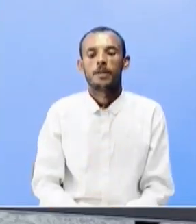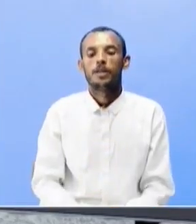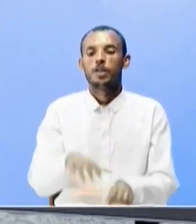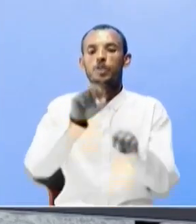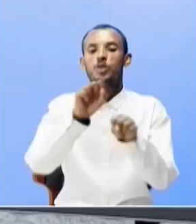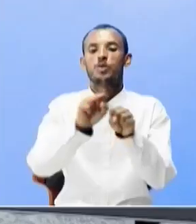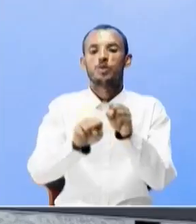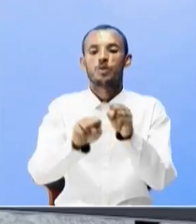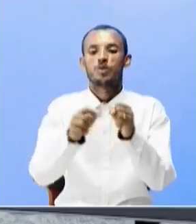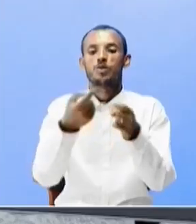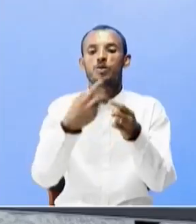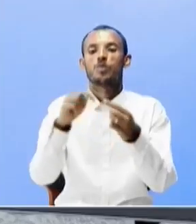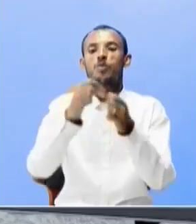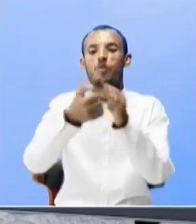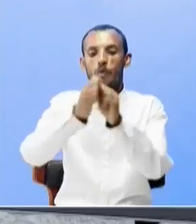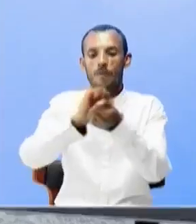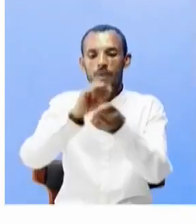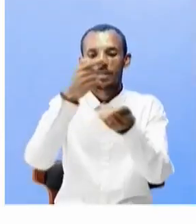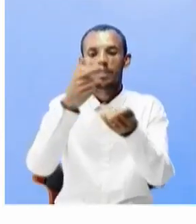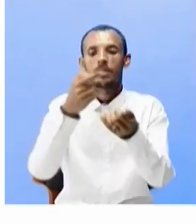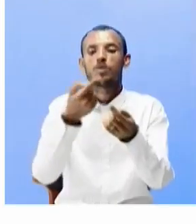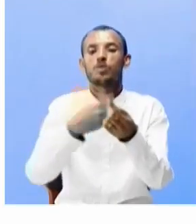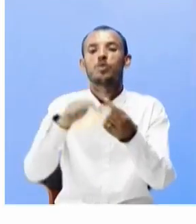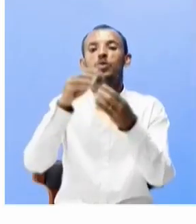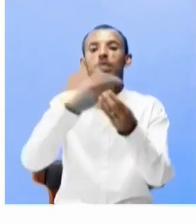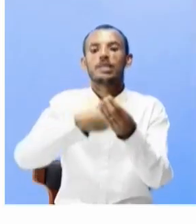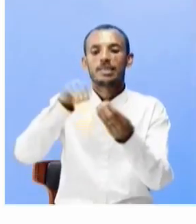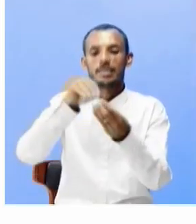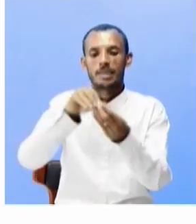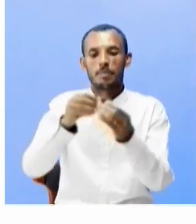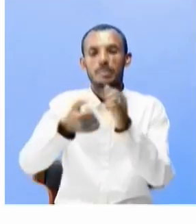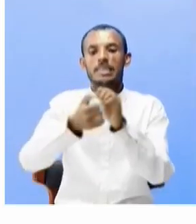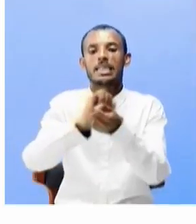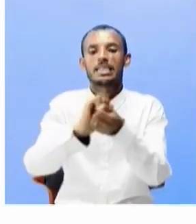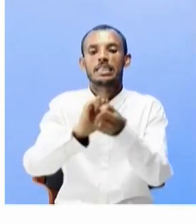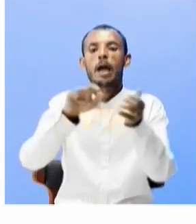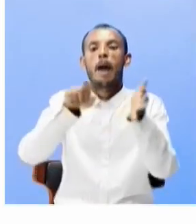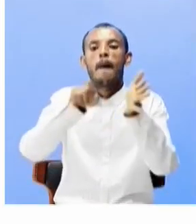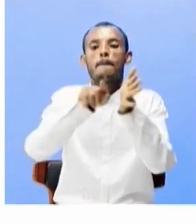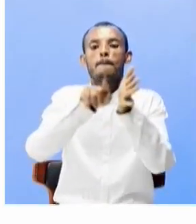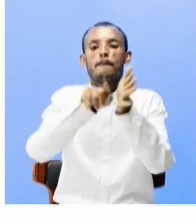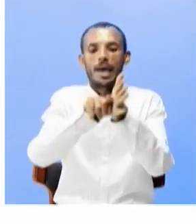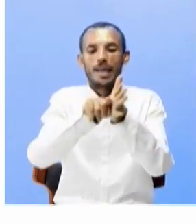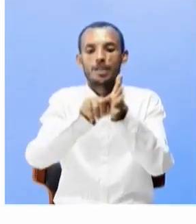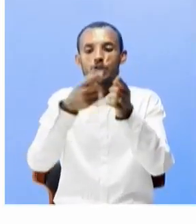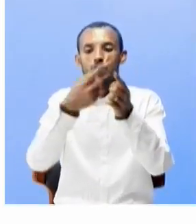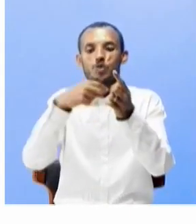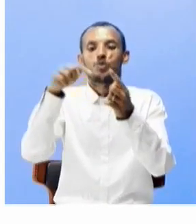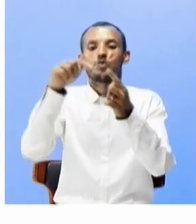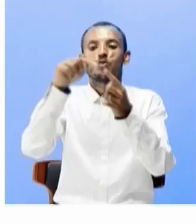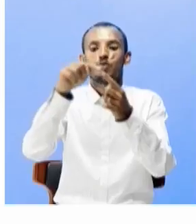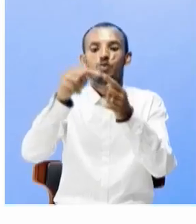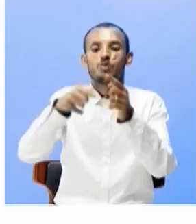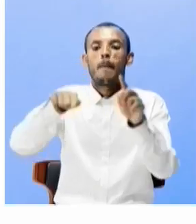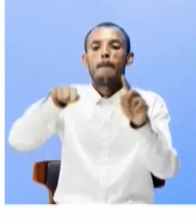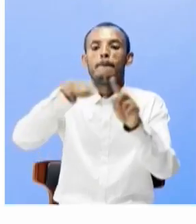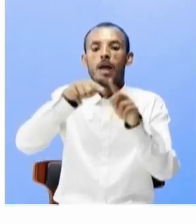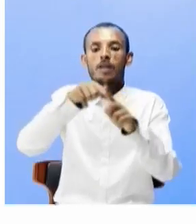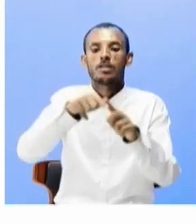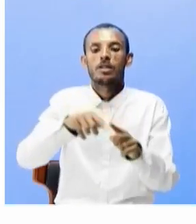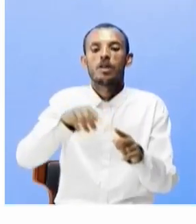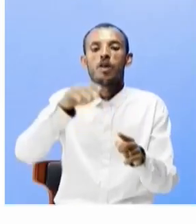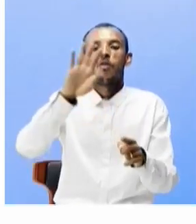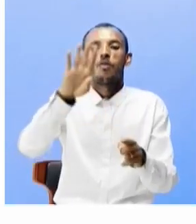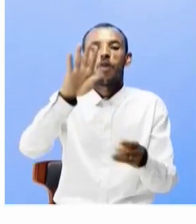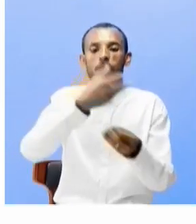So, to convert this into the form of sum, change this minus to plus. Therefore, you have 4 plus, what